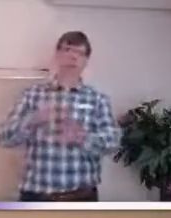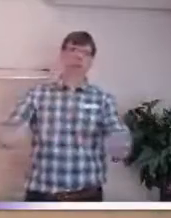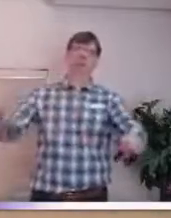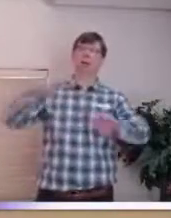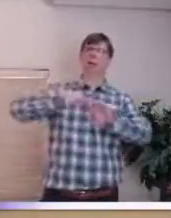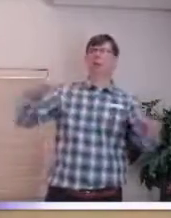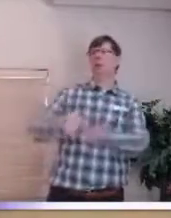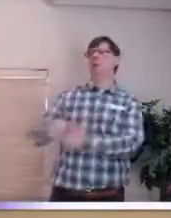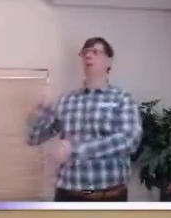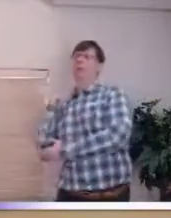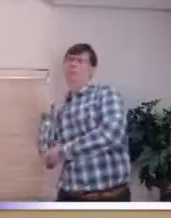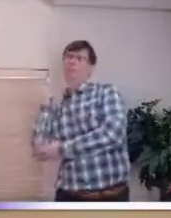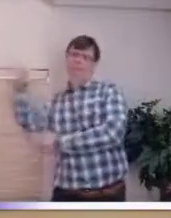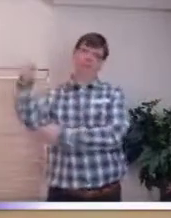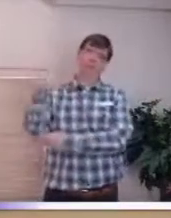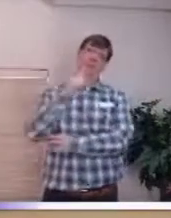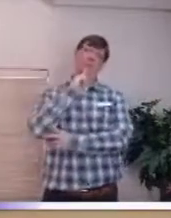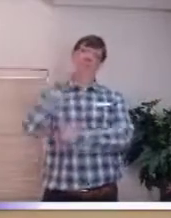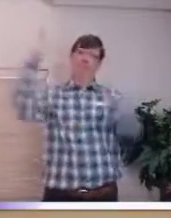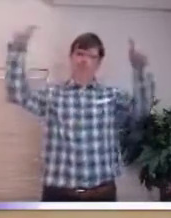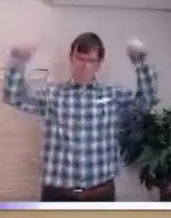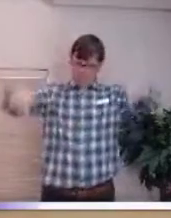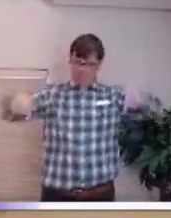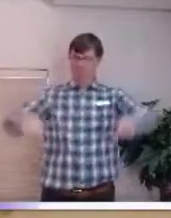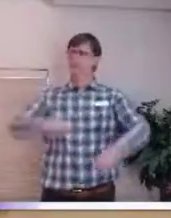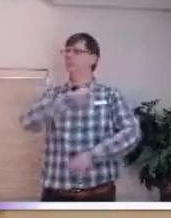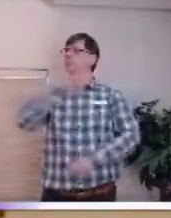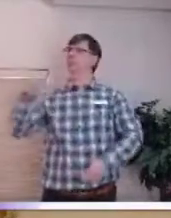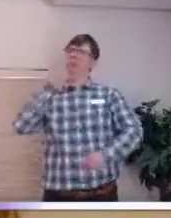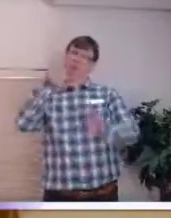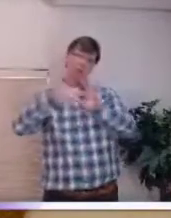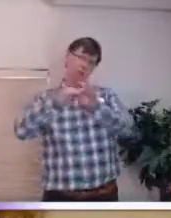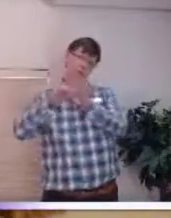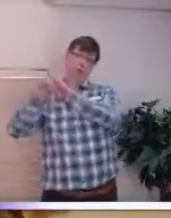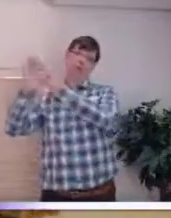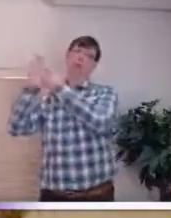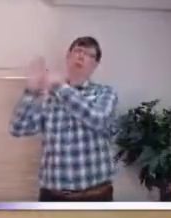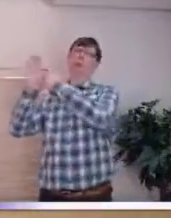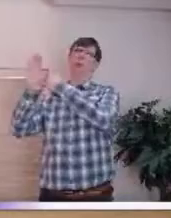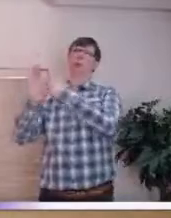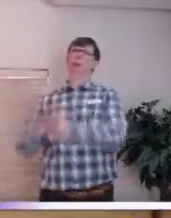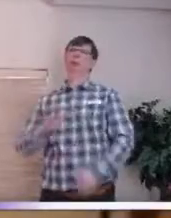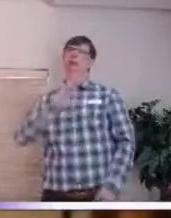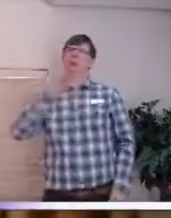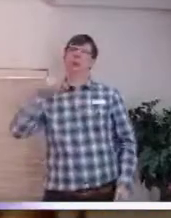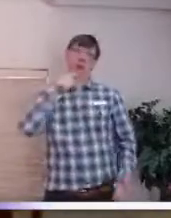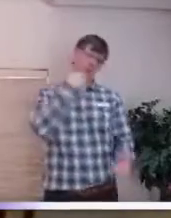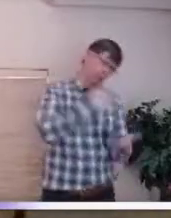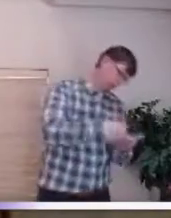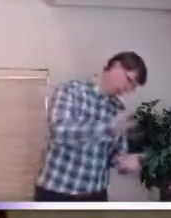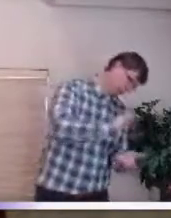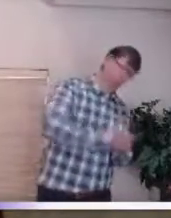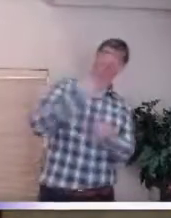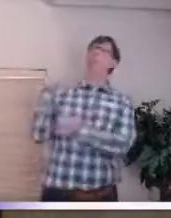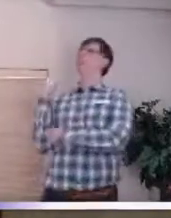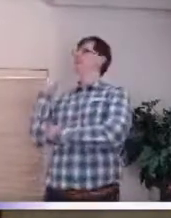is a power here, and we can use it. And sometimes that